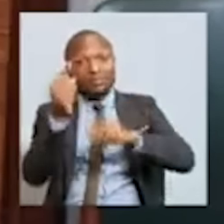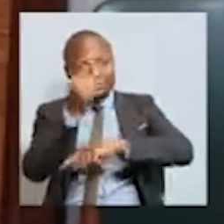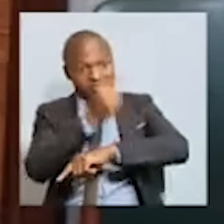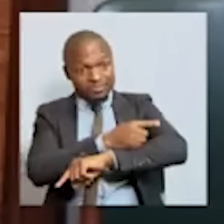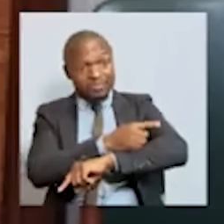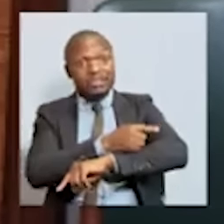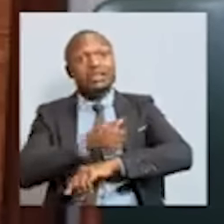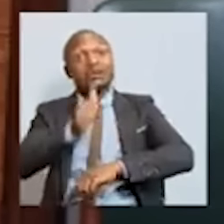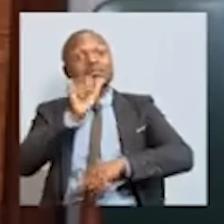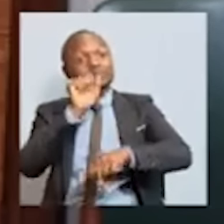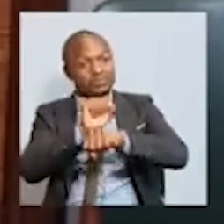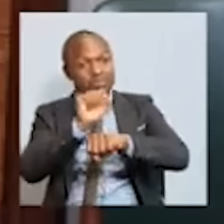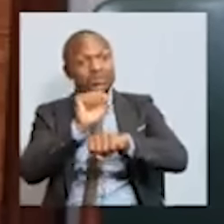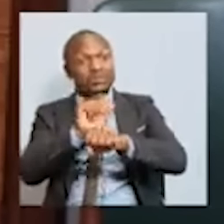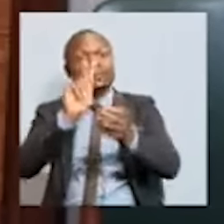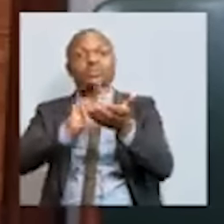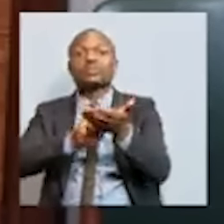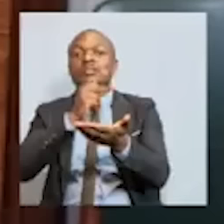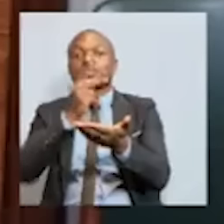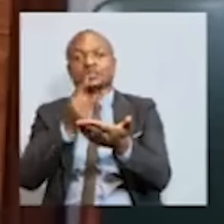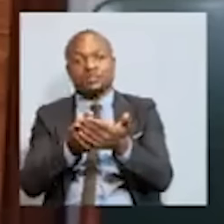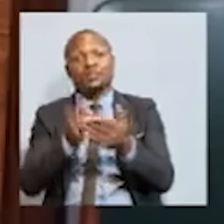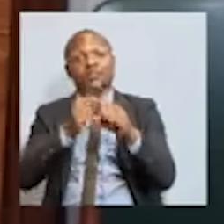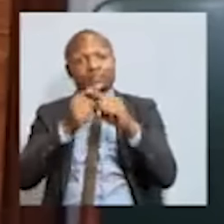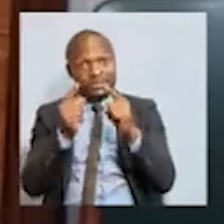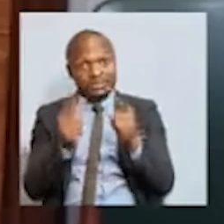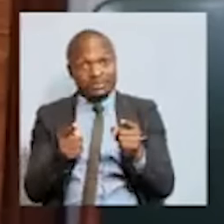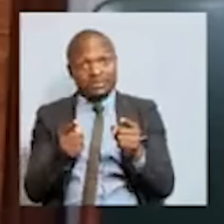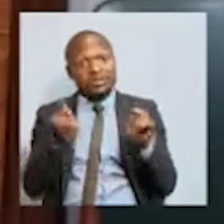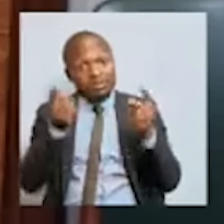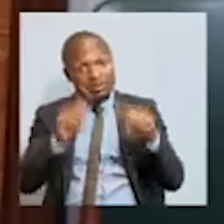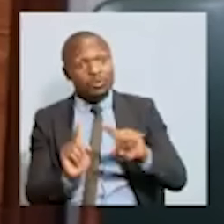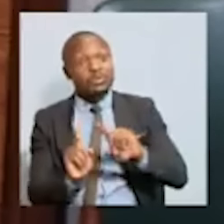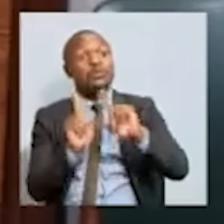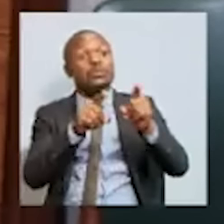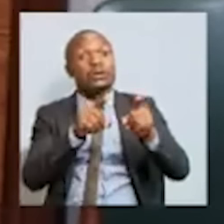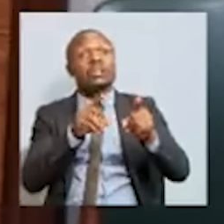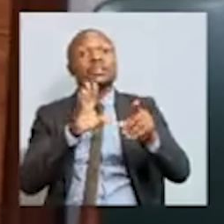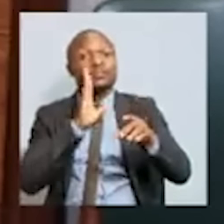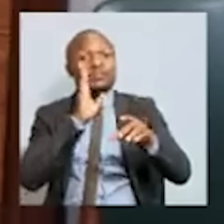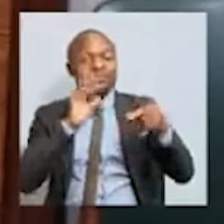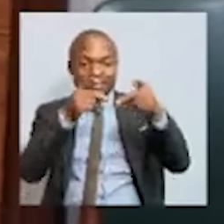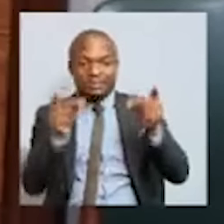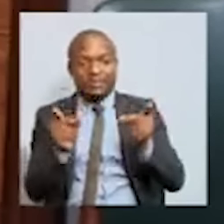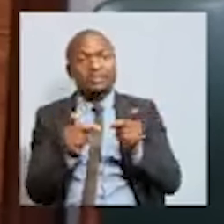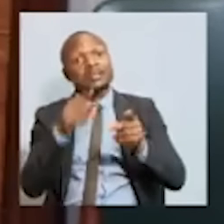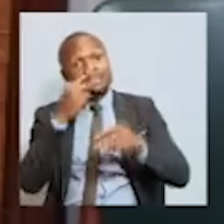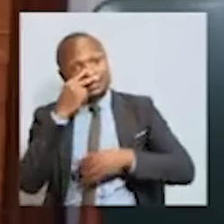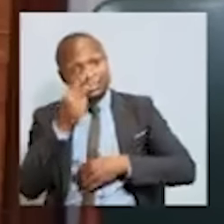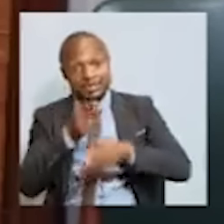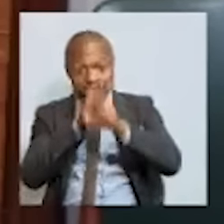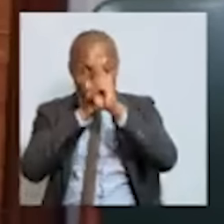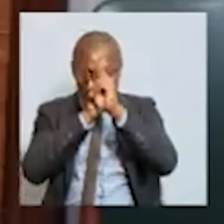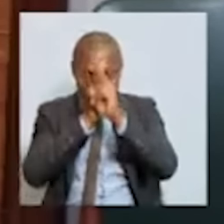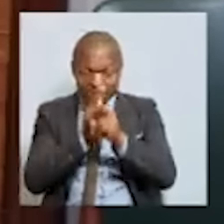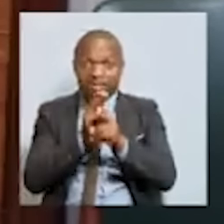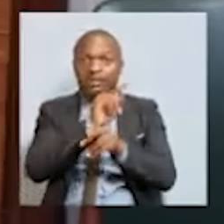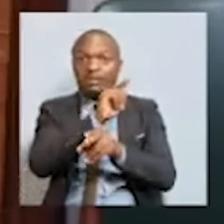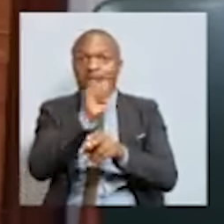she was working from the kitchen. However, when she went to the bar counter, she saw Mr. Munir Zulu,